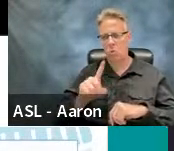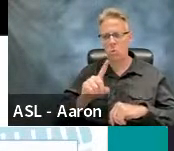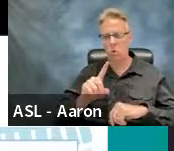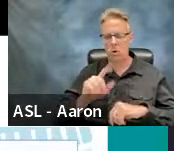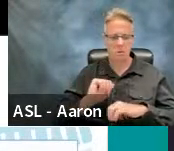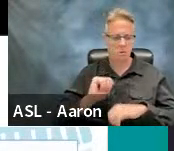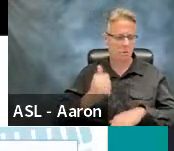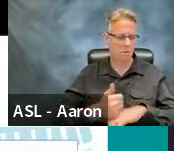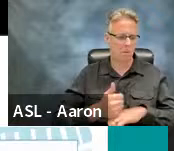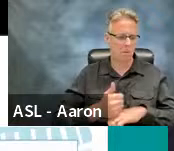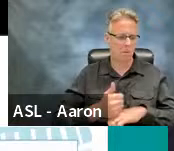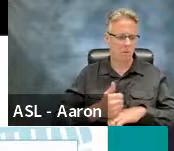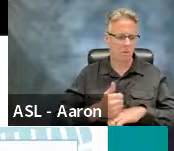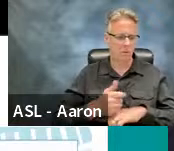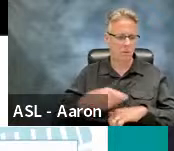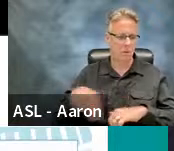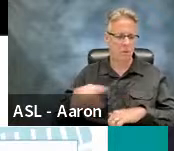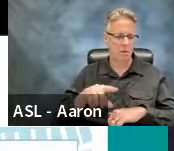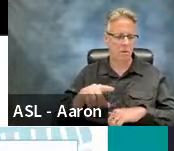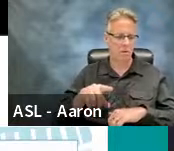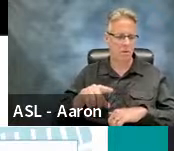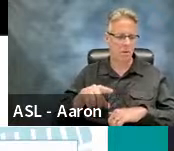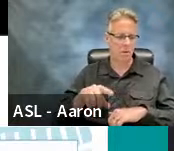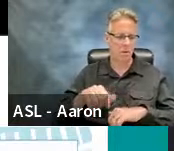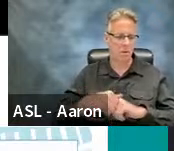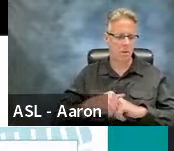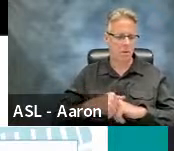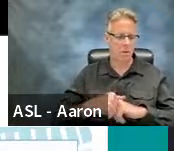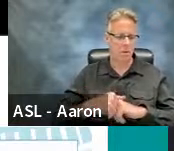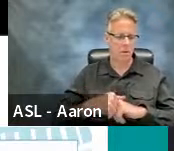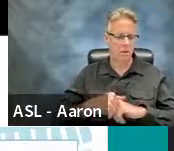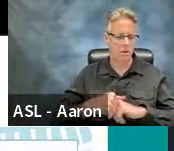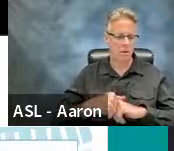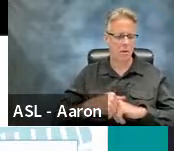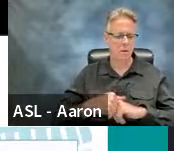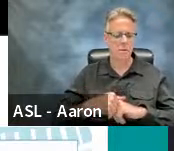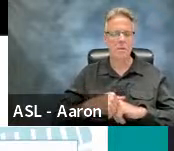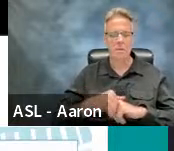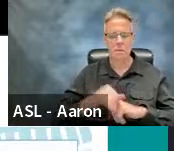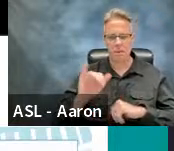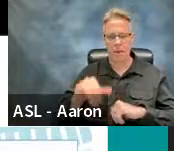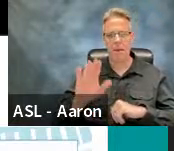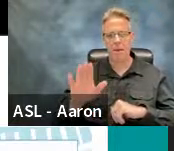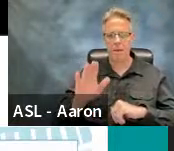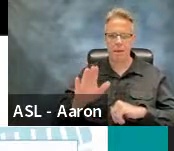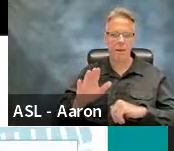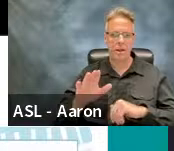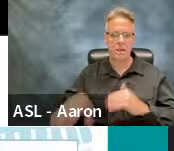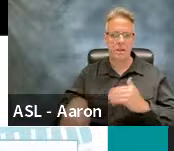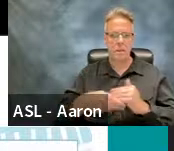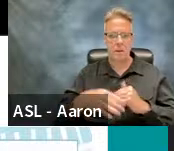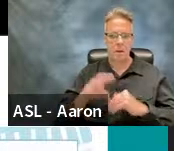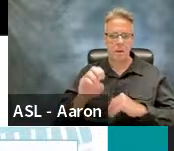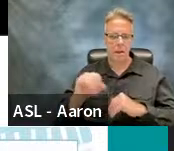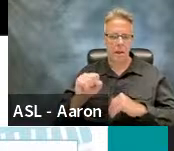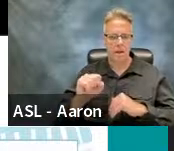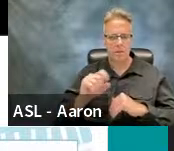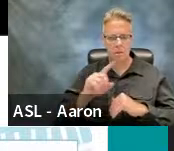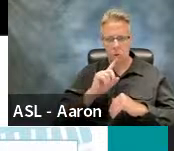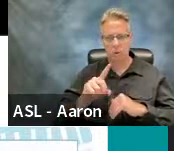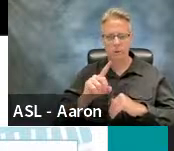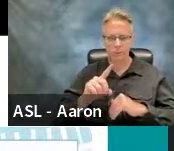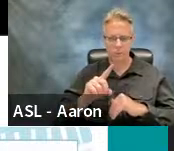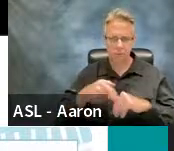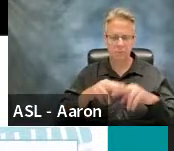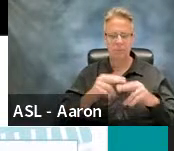NEPA documents that were prepared. And so that's our supplemental EIS builds upon that to